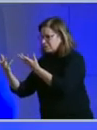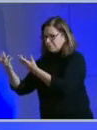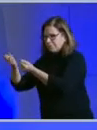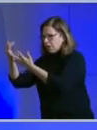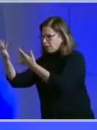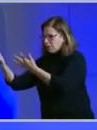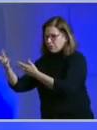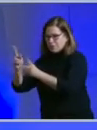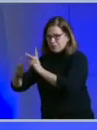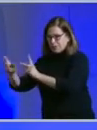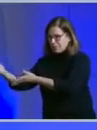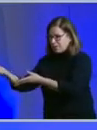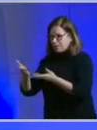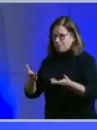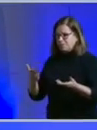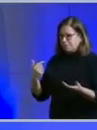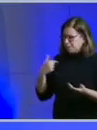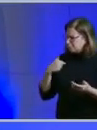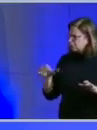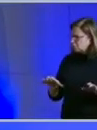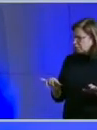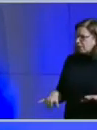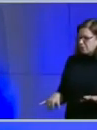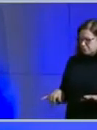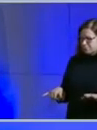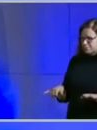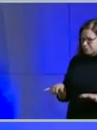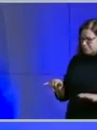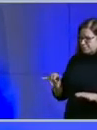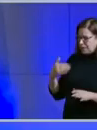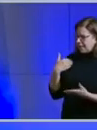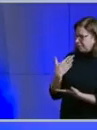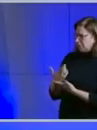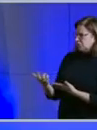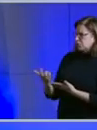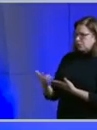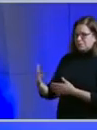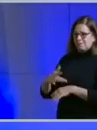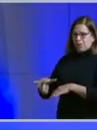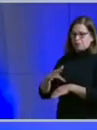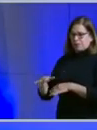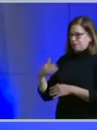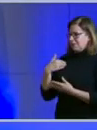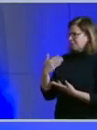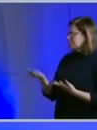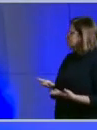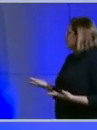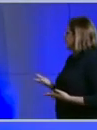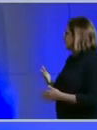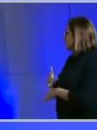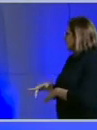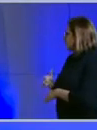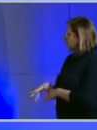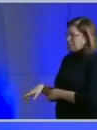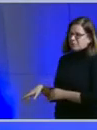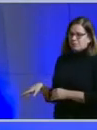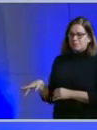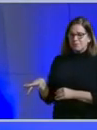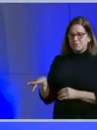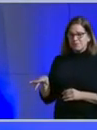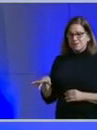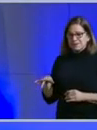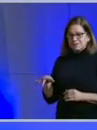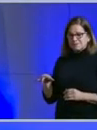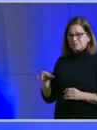fairly simple. We need our resources to be available to do that. And in 2016, with Mayor Bowser and the council's